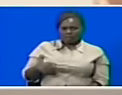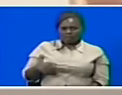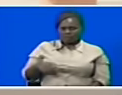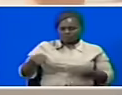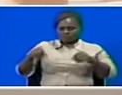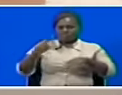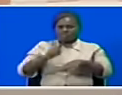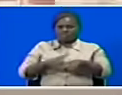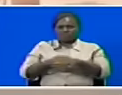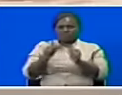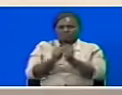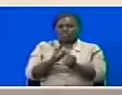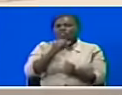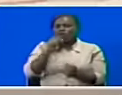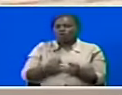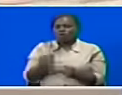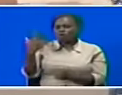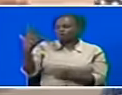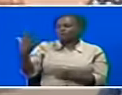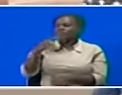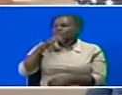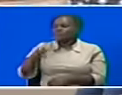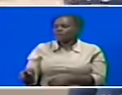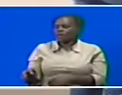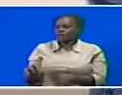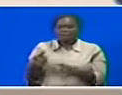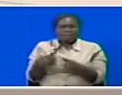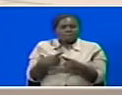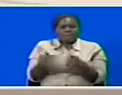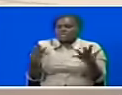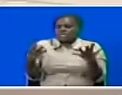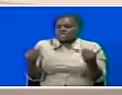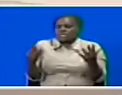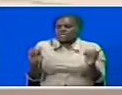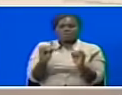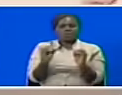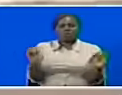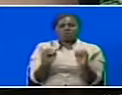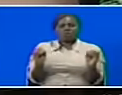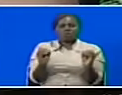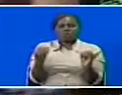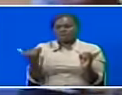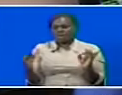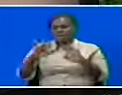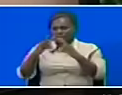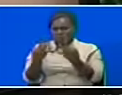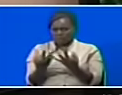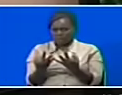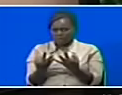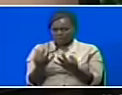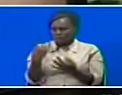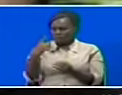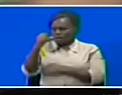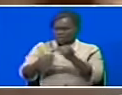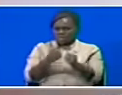quality time with their five-year-old son, Jason. But it hasn't been an easy journey for this young family. At about 1 year